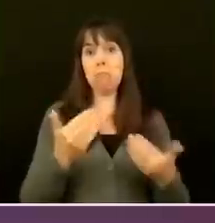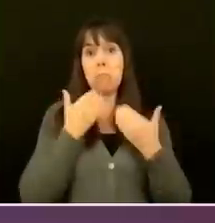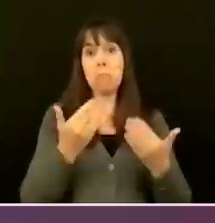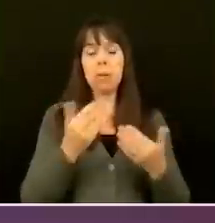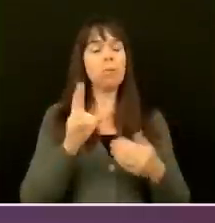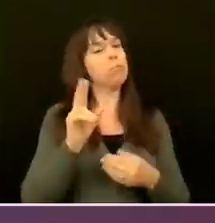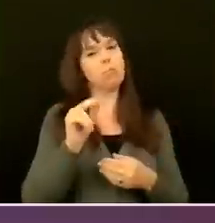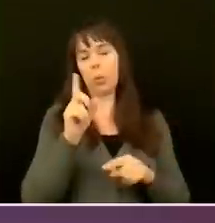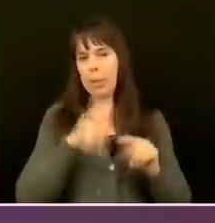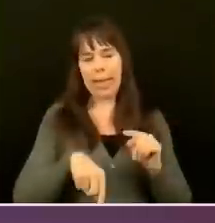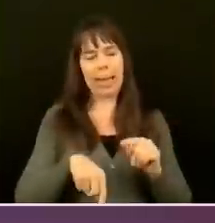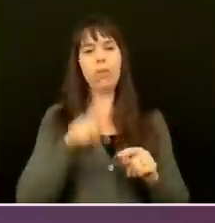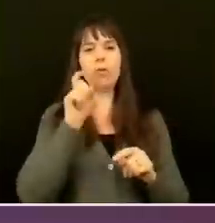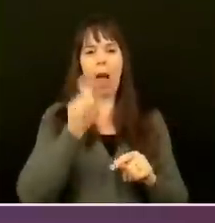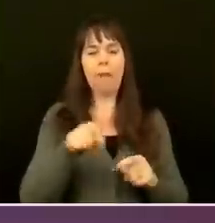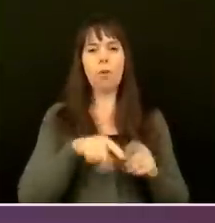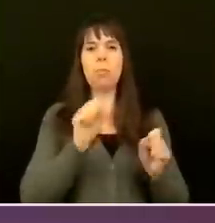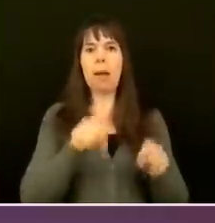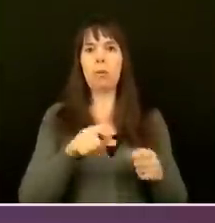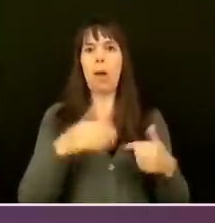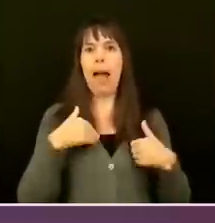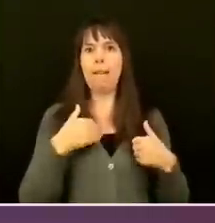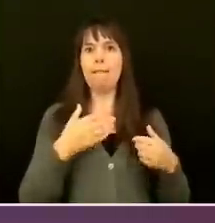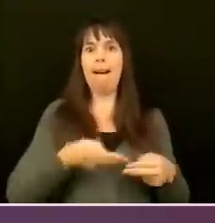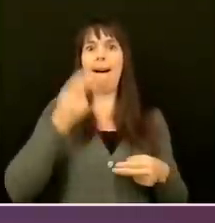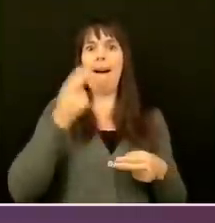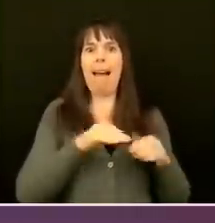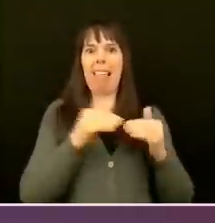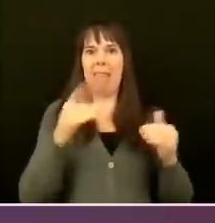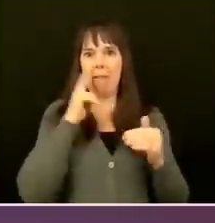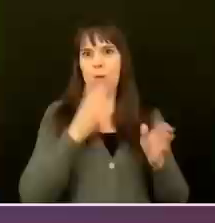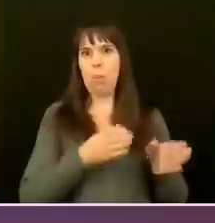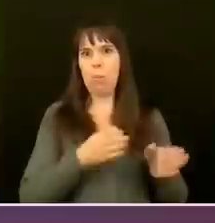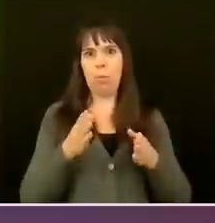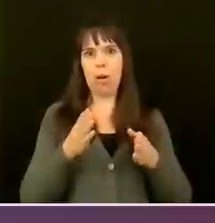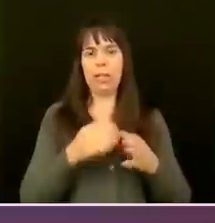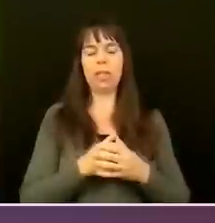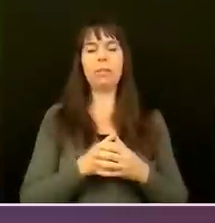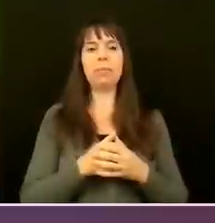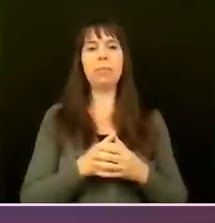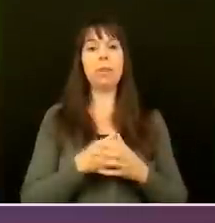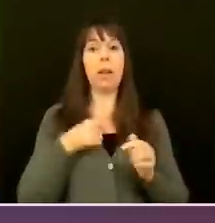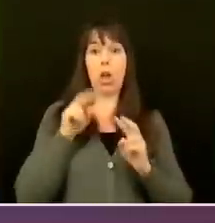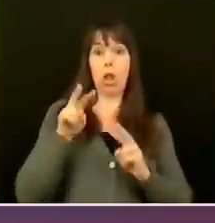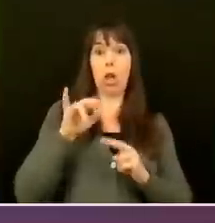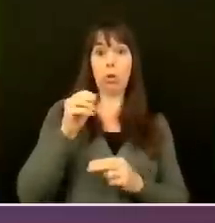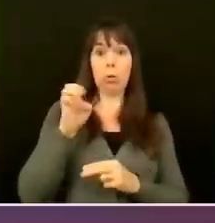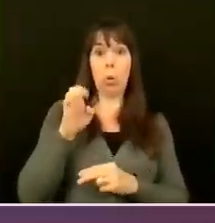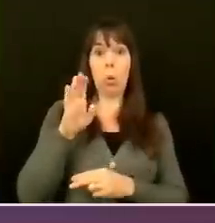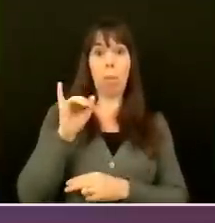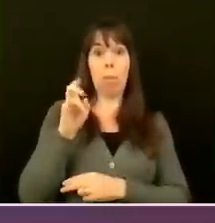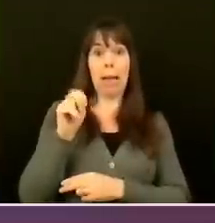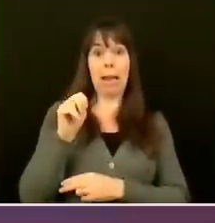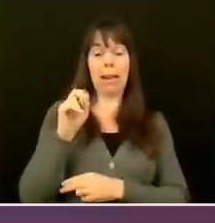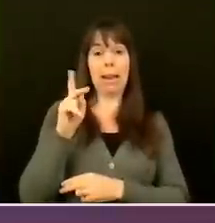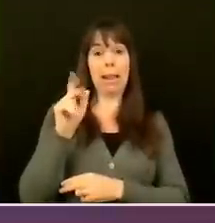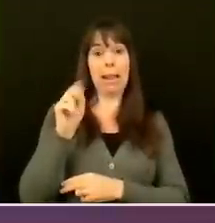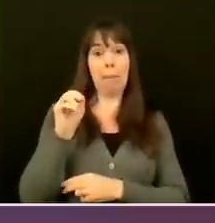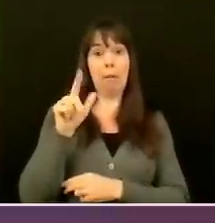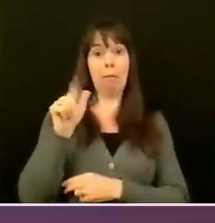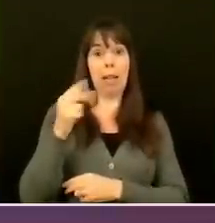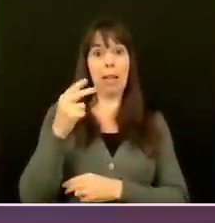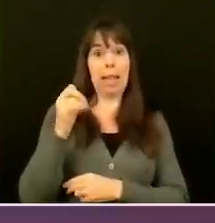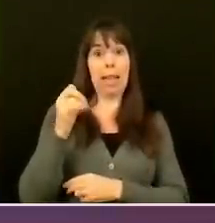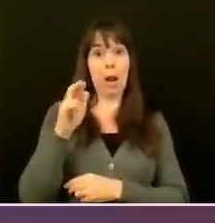to be able to have a high level of preparation. So when I look at Joe Biden and Kamala Harris, those